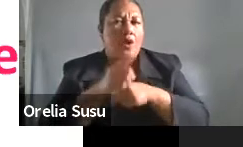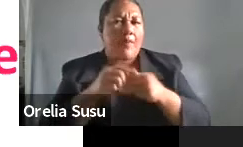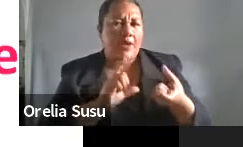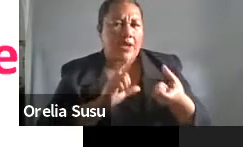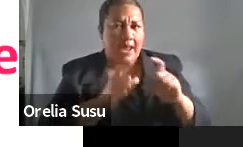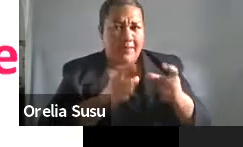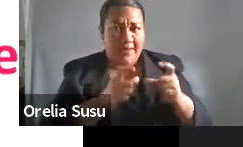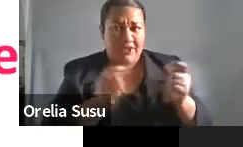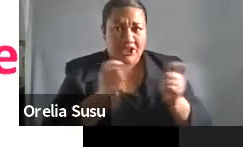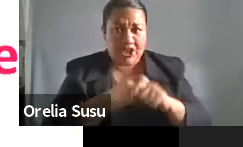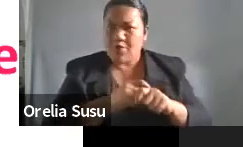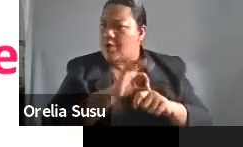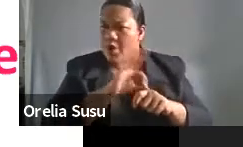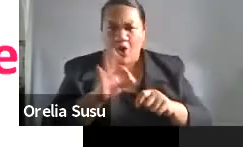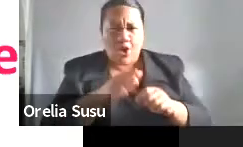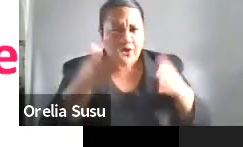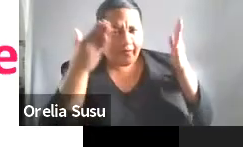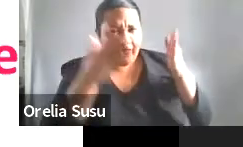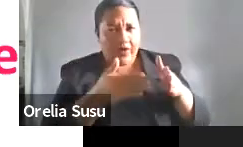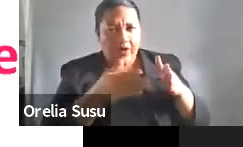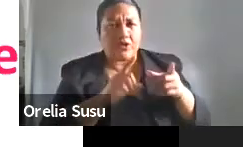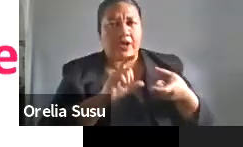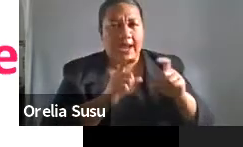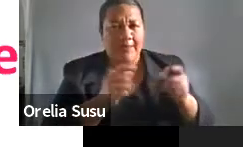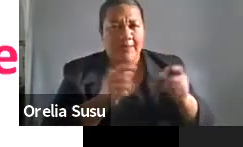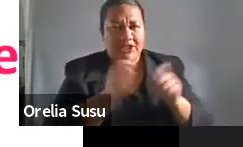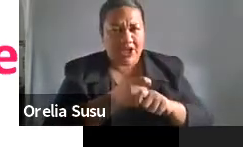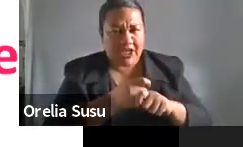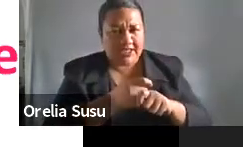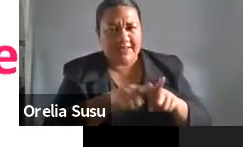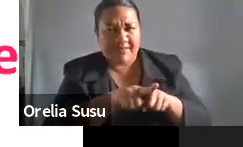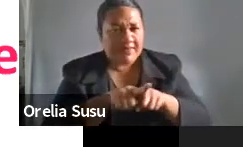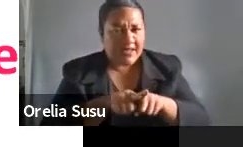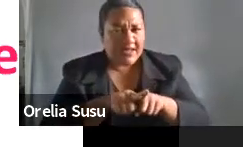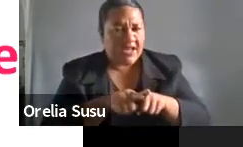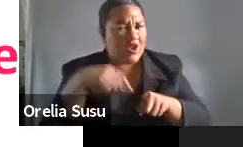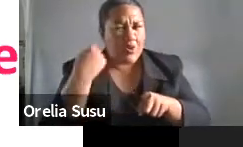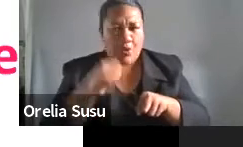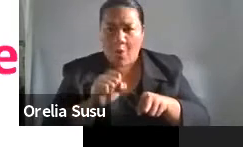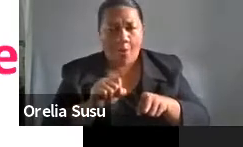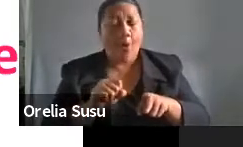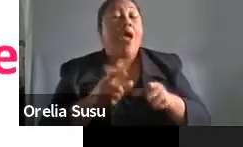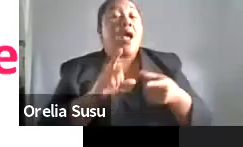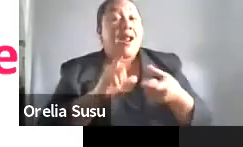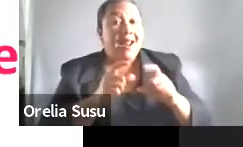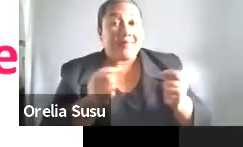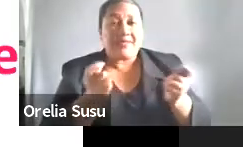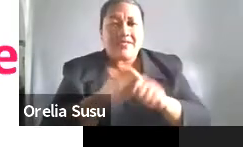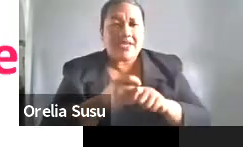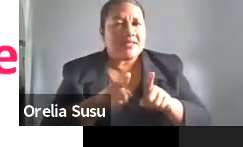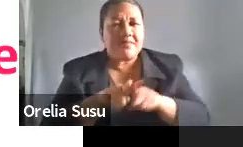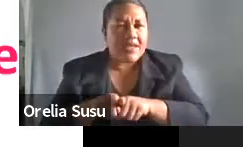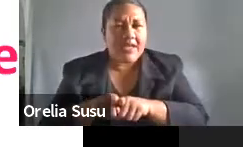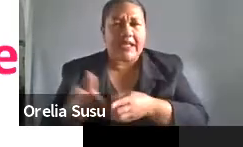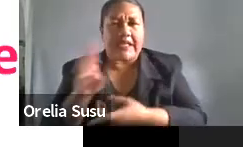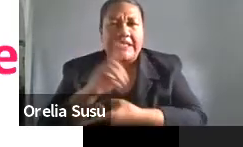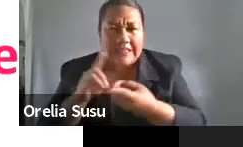focus on the on the definition of climate change climate change is also about disaster response and ecological justice.